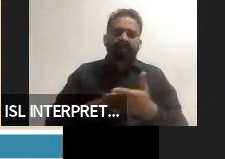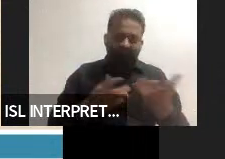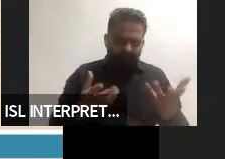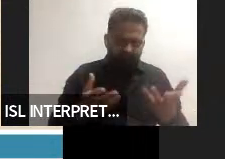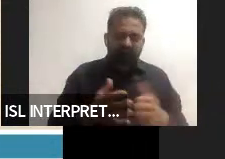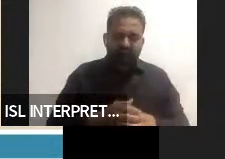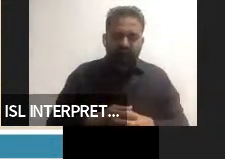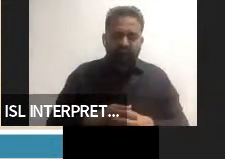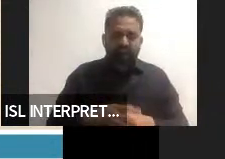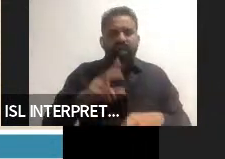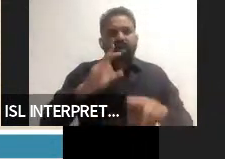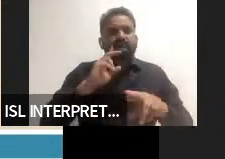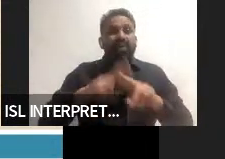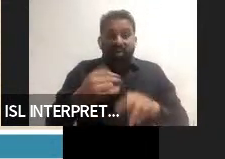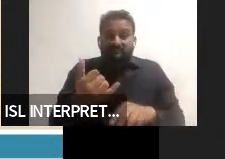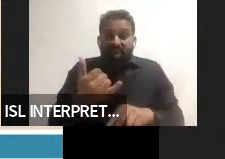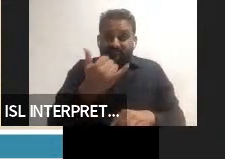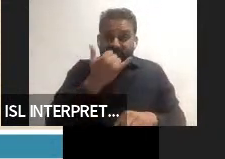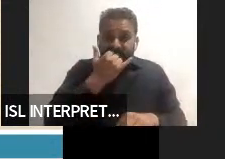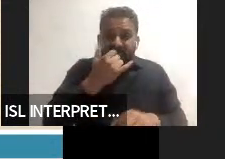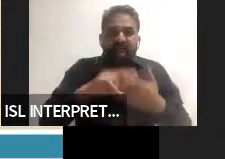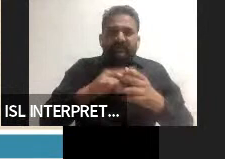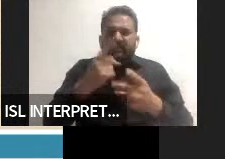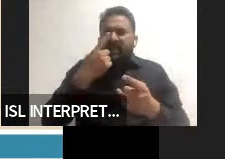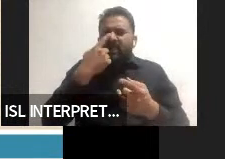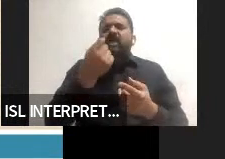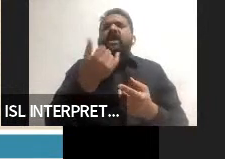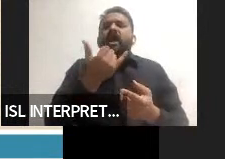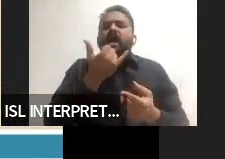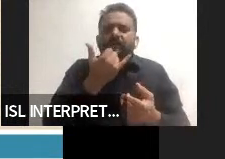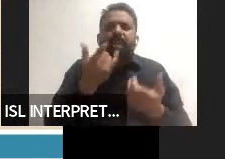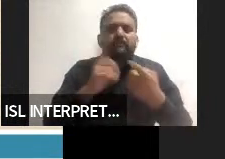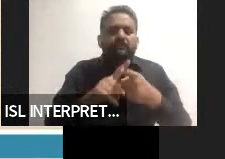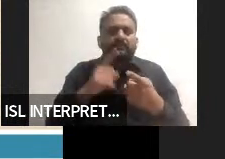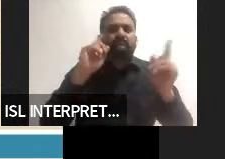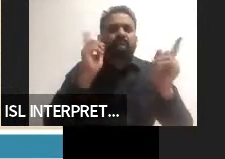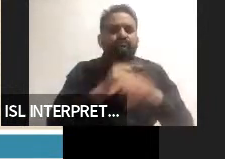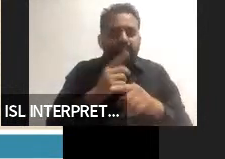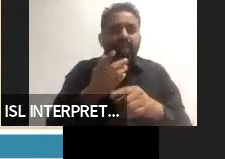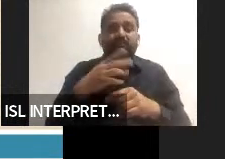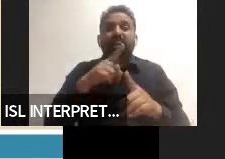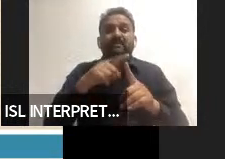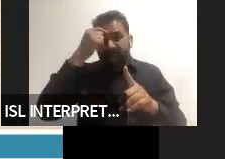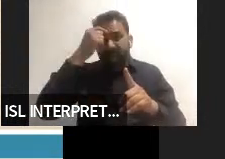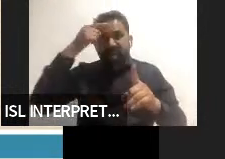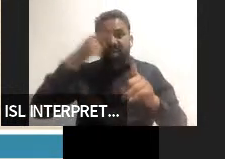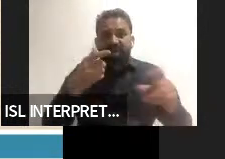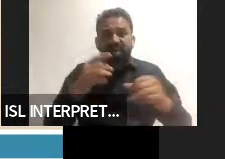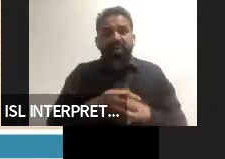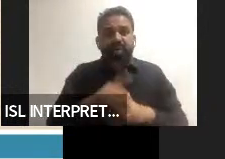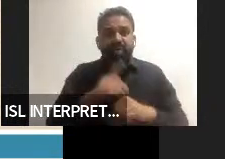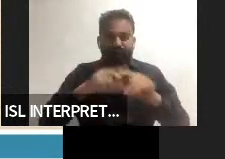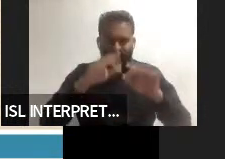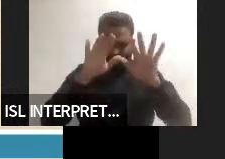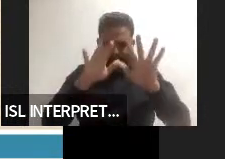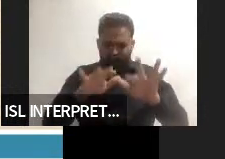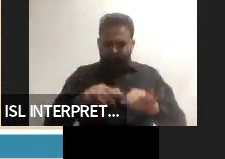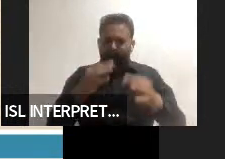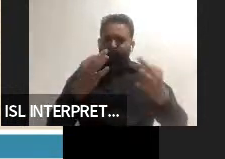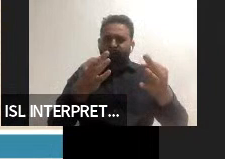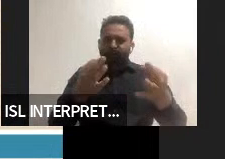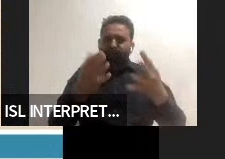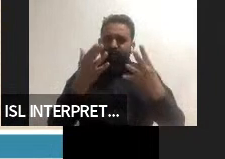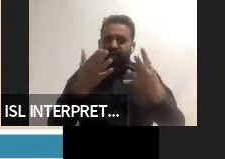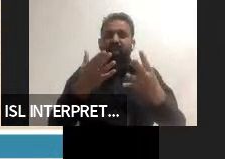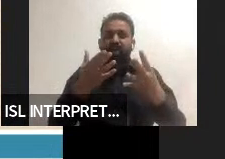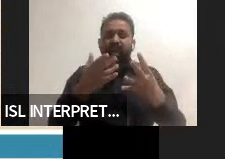is unknowingly, it happens in rush. But the problem is, even if your content is very good, we cannot rank